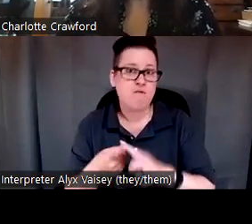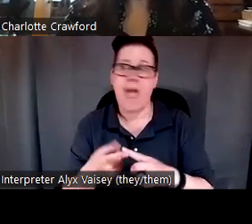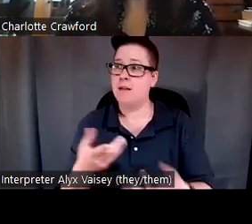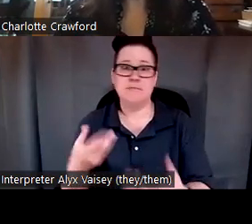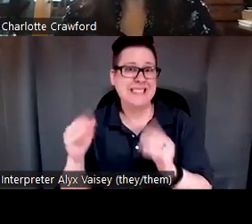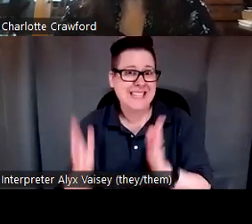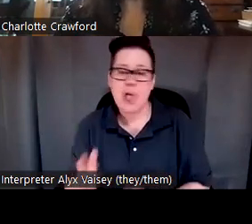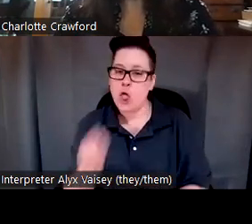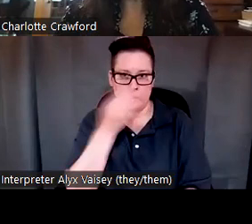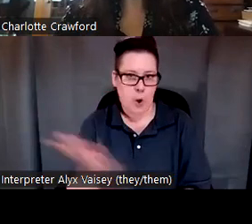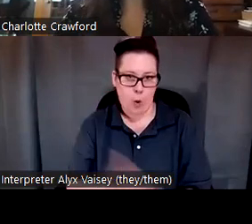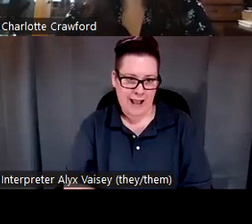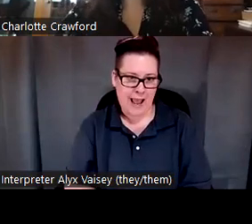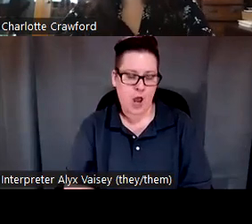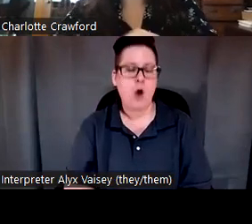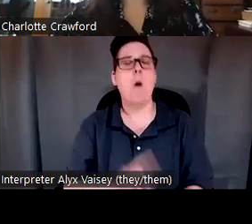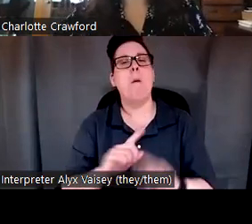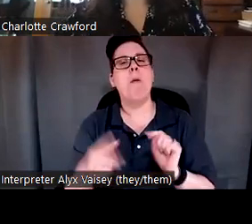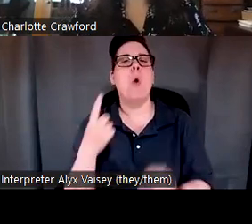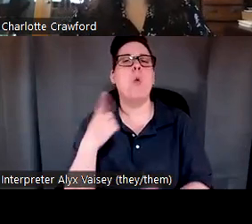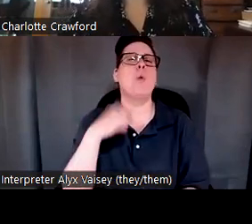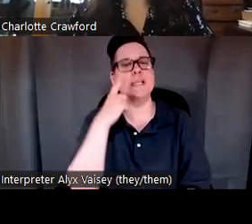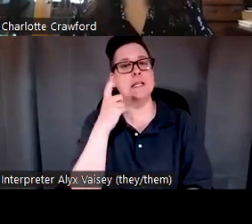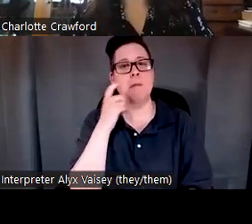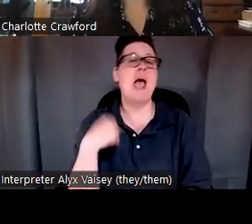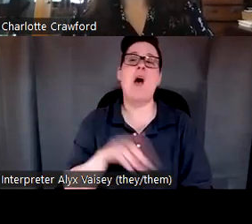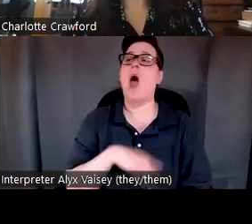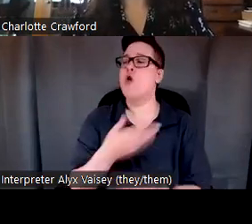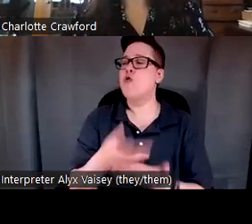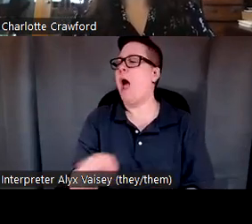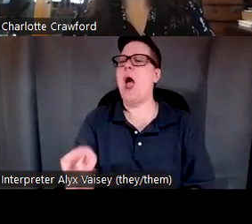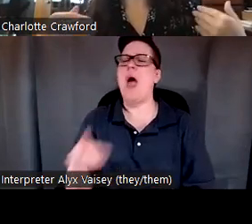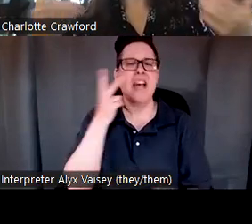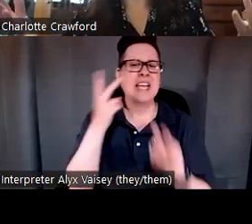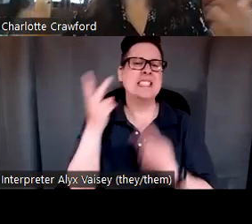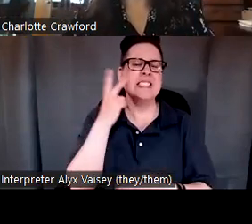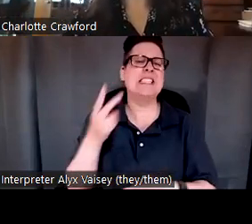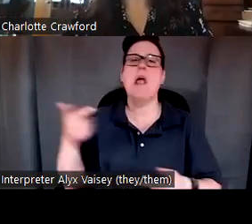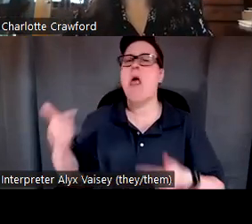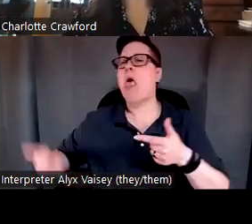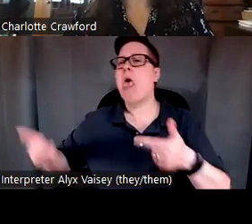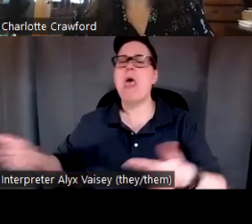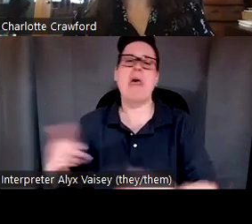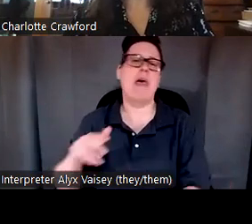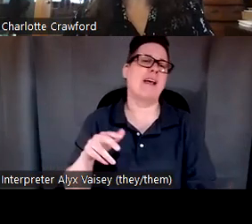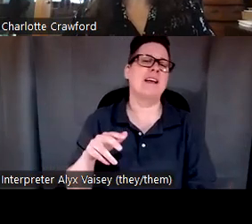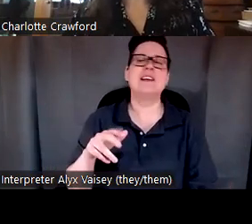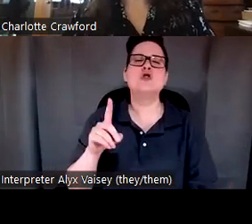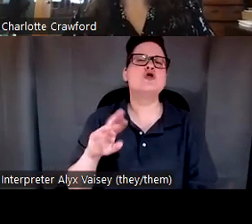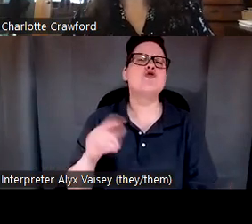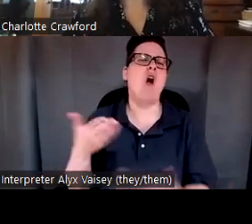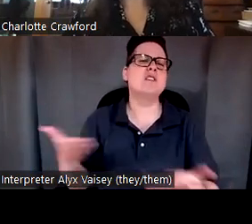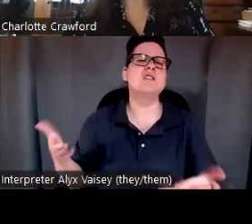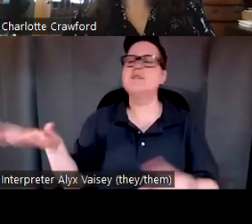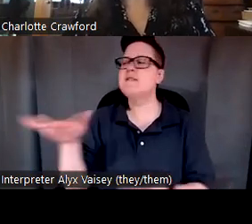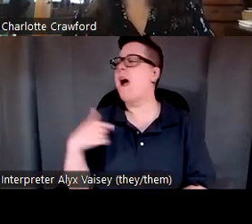suspect things if it's situational. If you go someplace and you see drug paraphernalia laying around, again, this is EMS that I primarily teach. You're